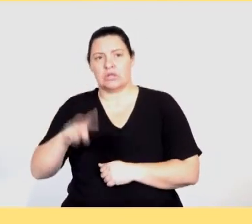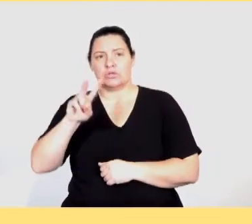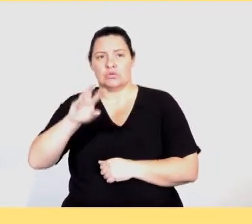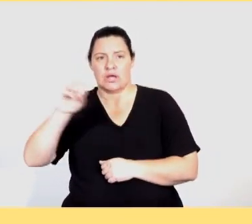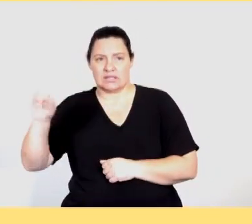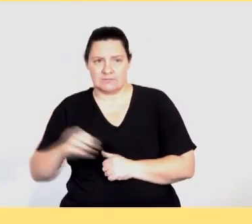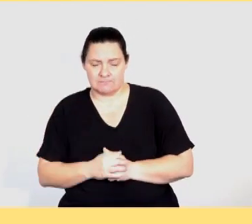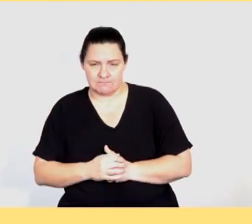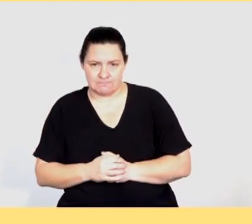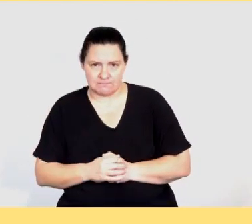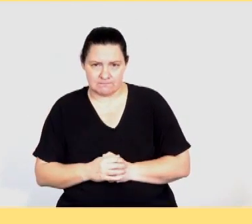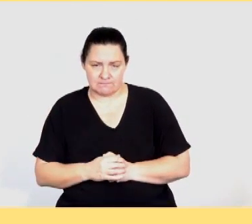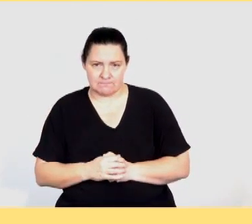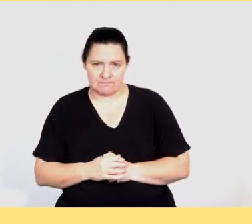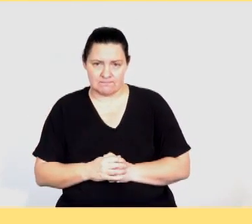82,200 rather.